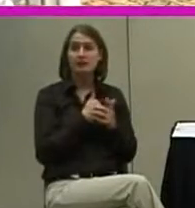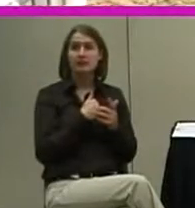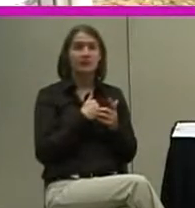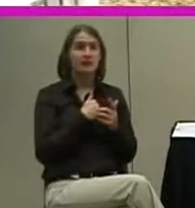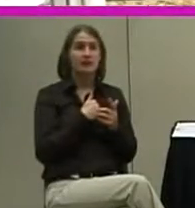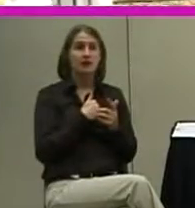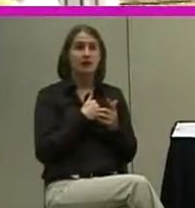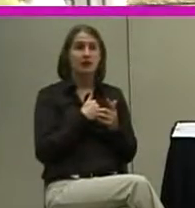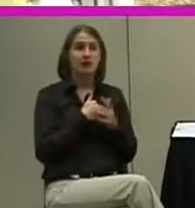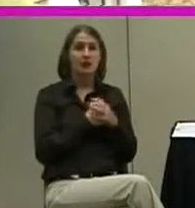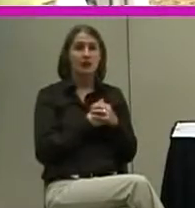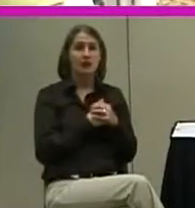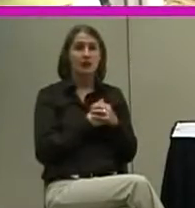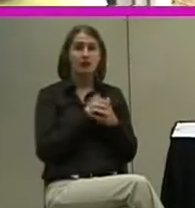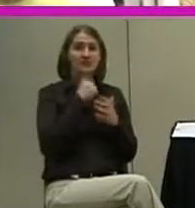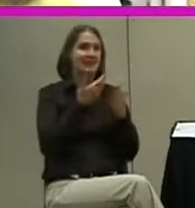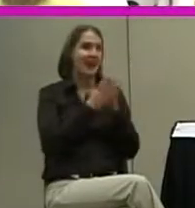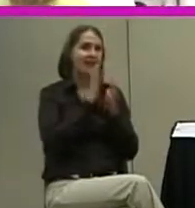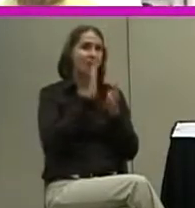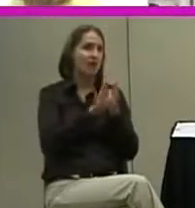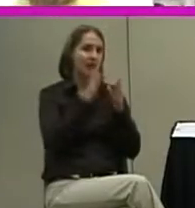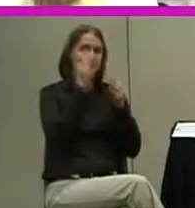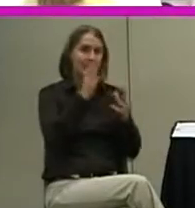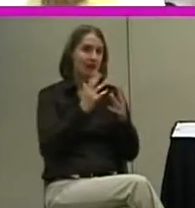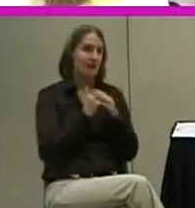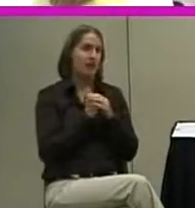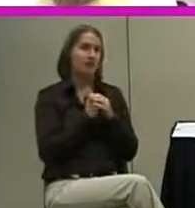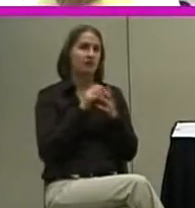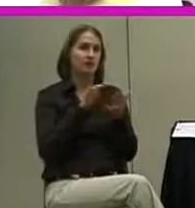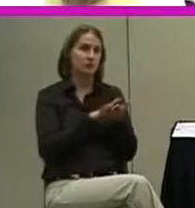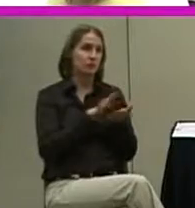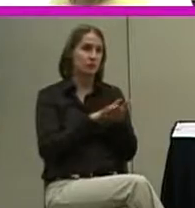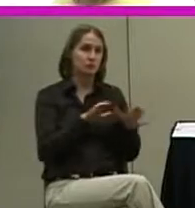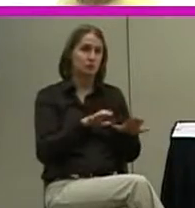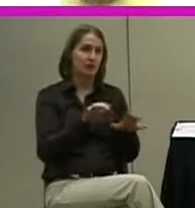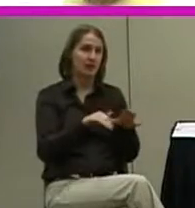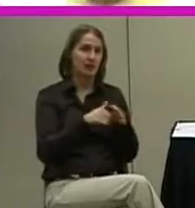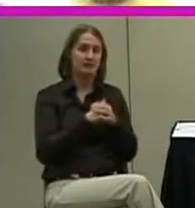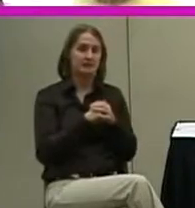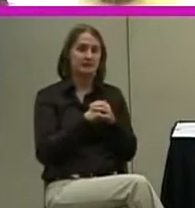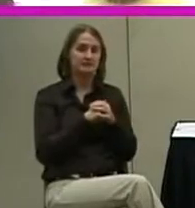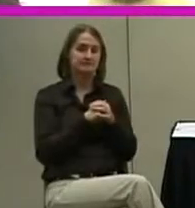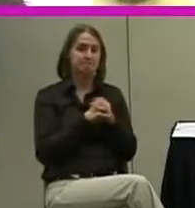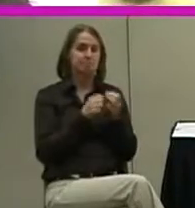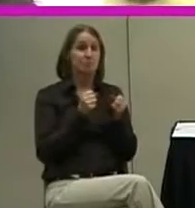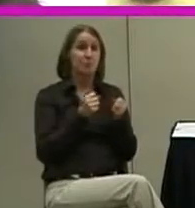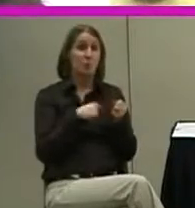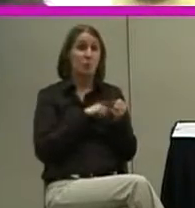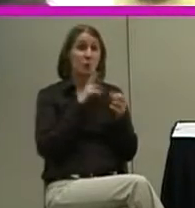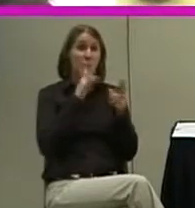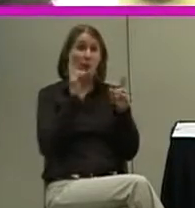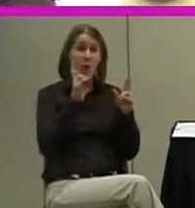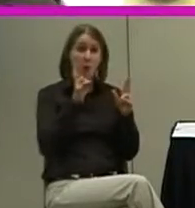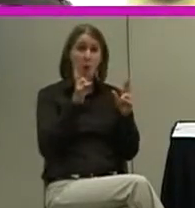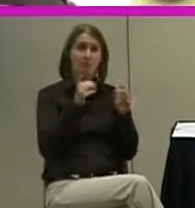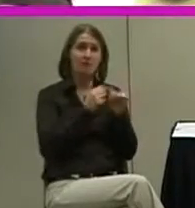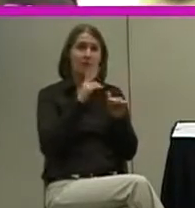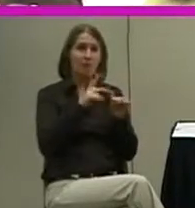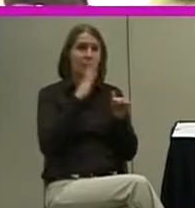didn't ask for that, look at that. That's what the schools were doing. So we would hope that that's the